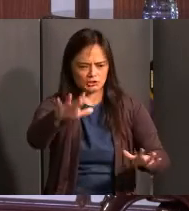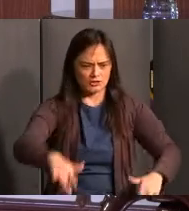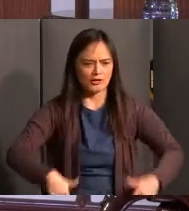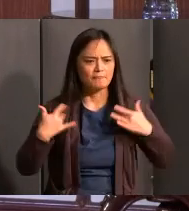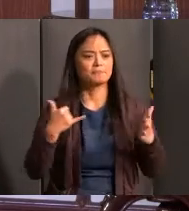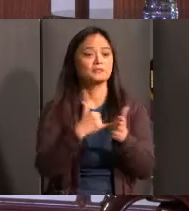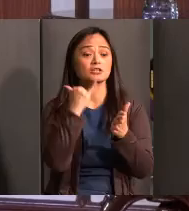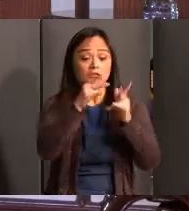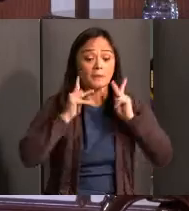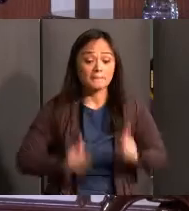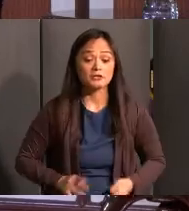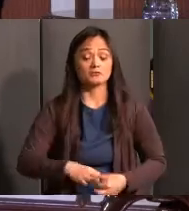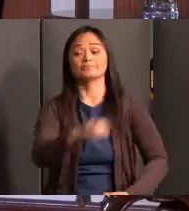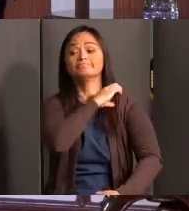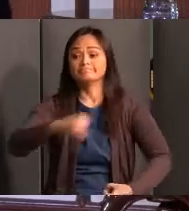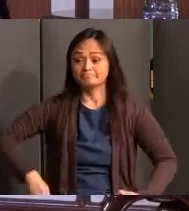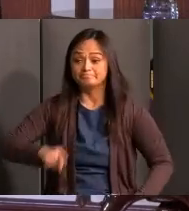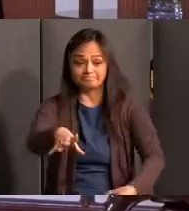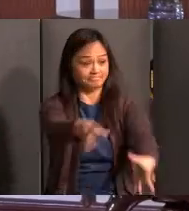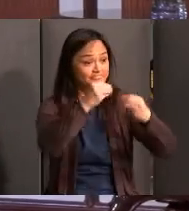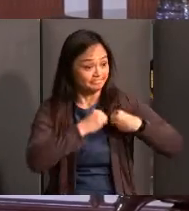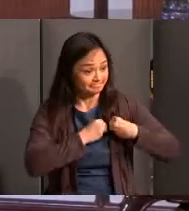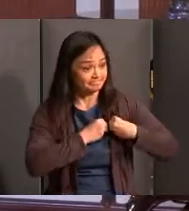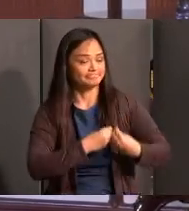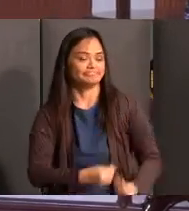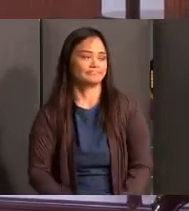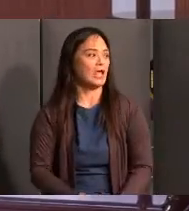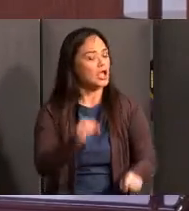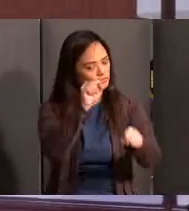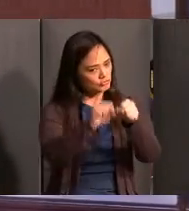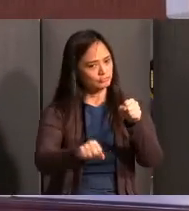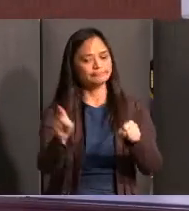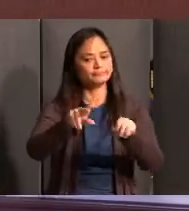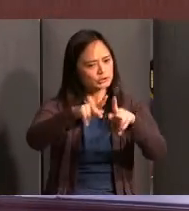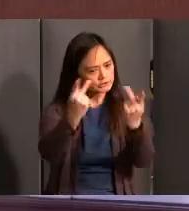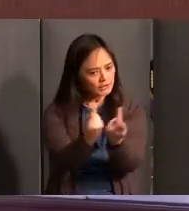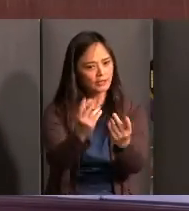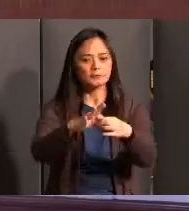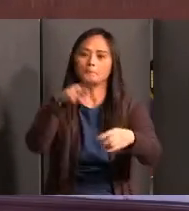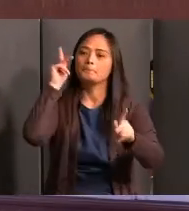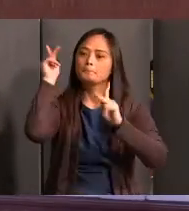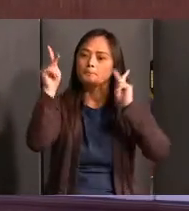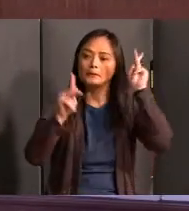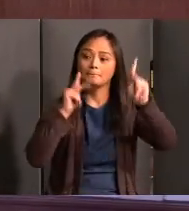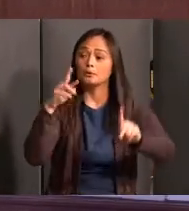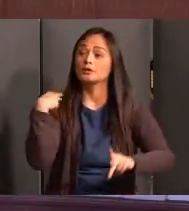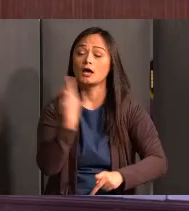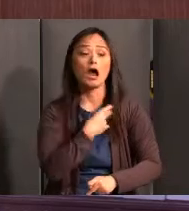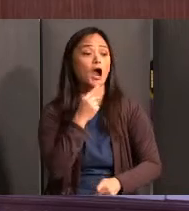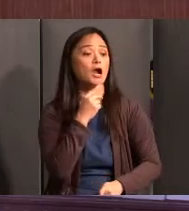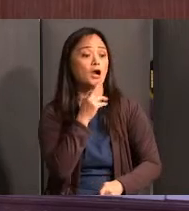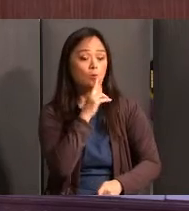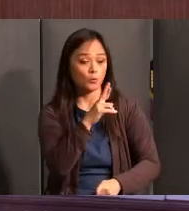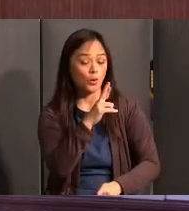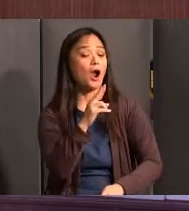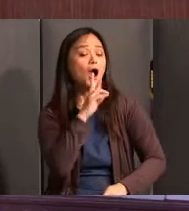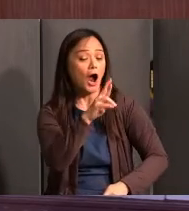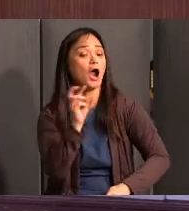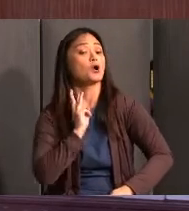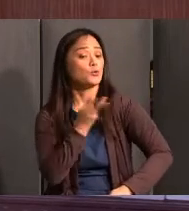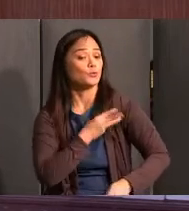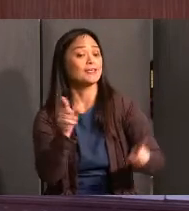Christ you receive. Okay. So what kind of people are we as a church? Number one. Letter A.